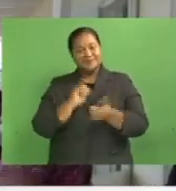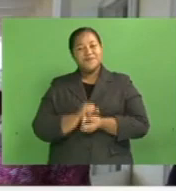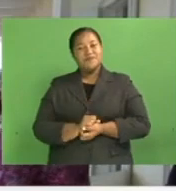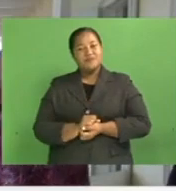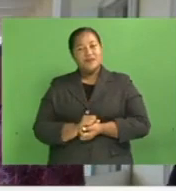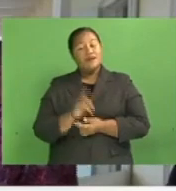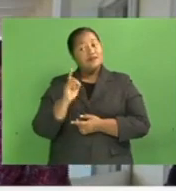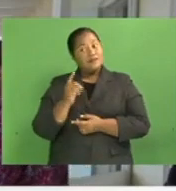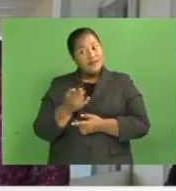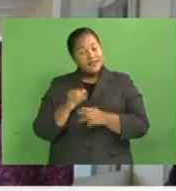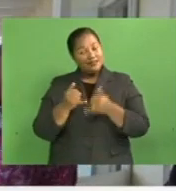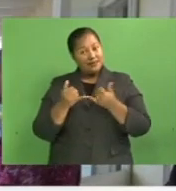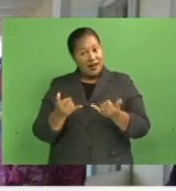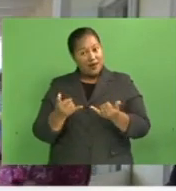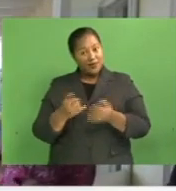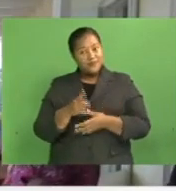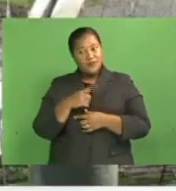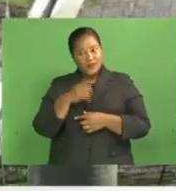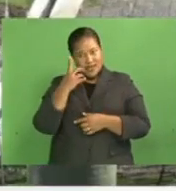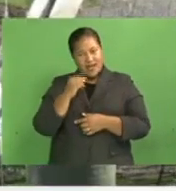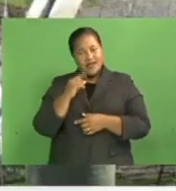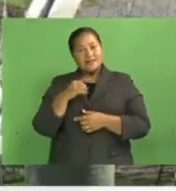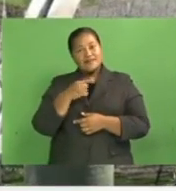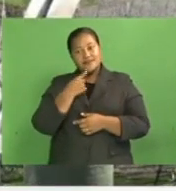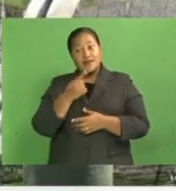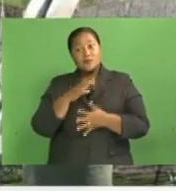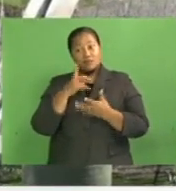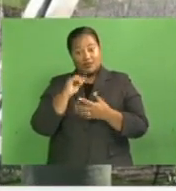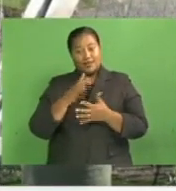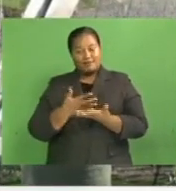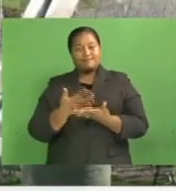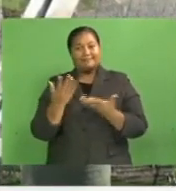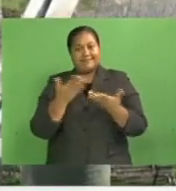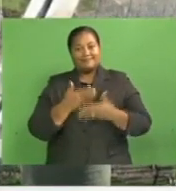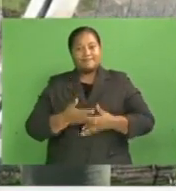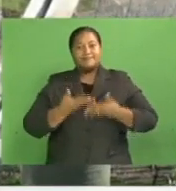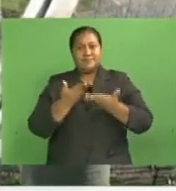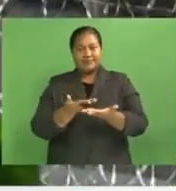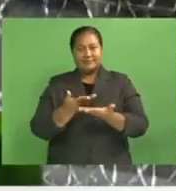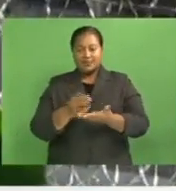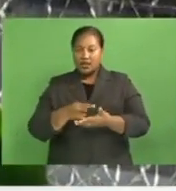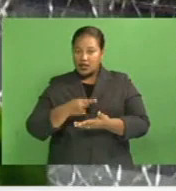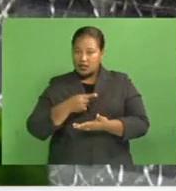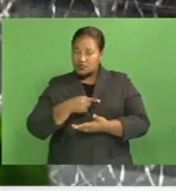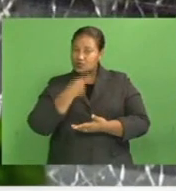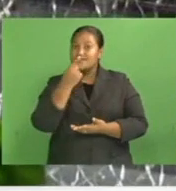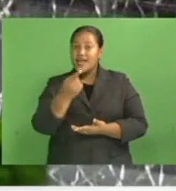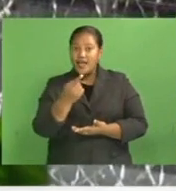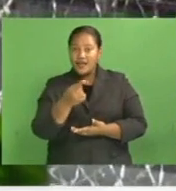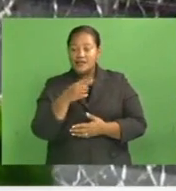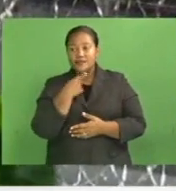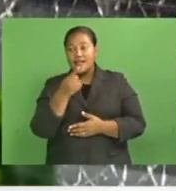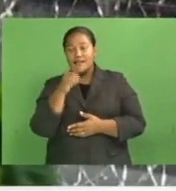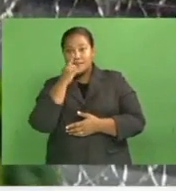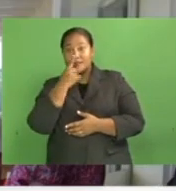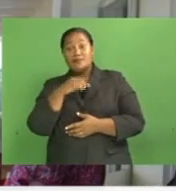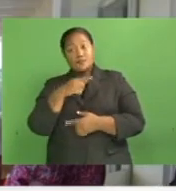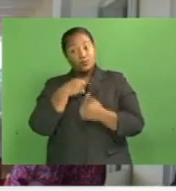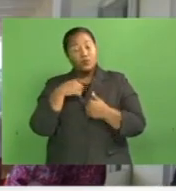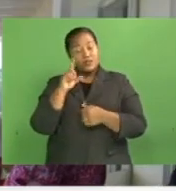we can say we can boldly come enough in the front to tell people that we do